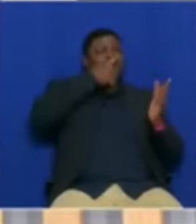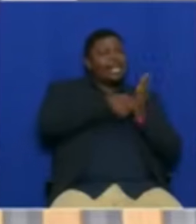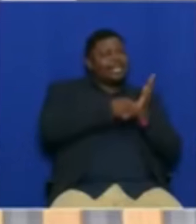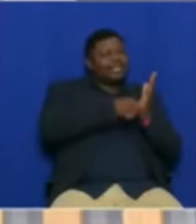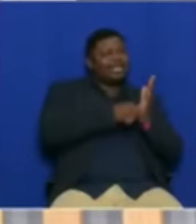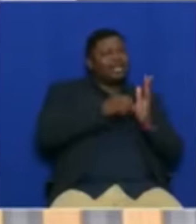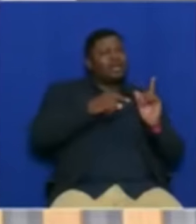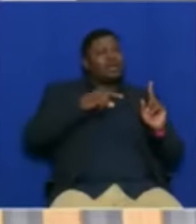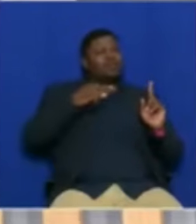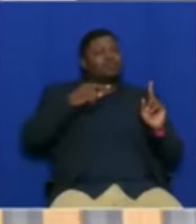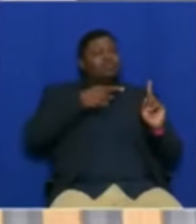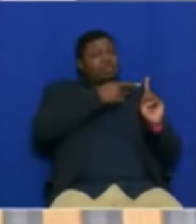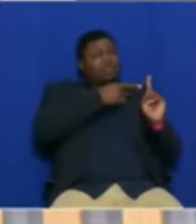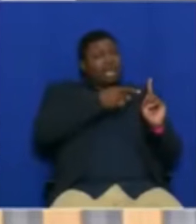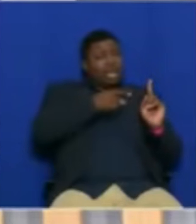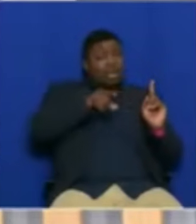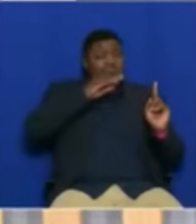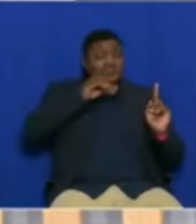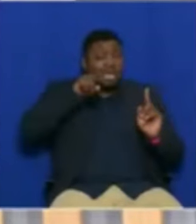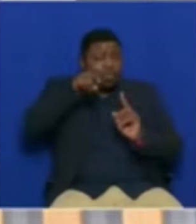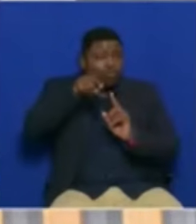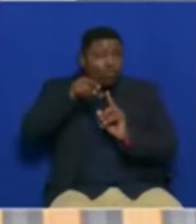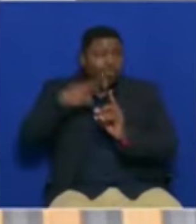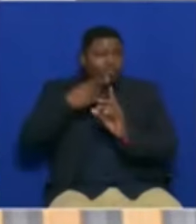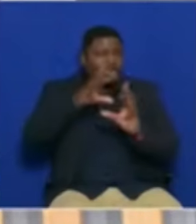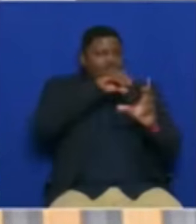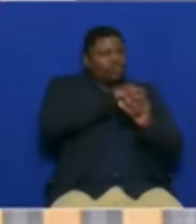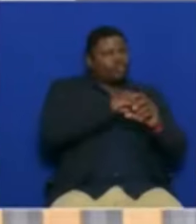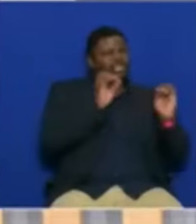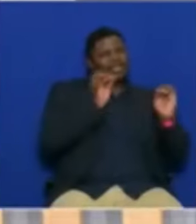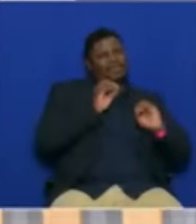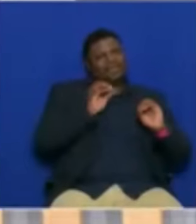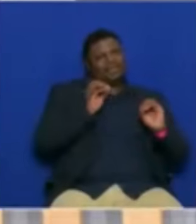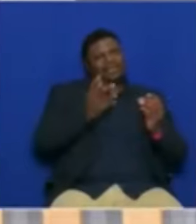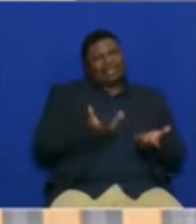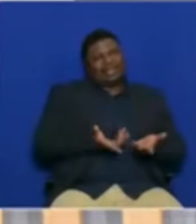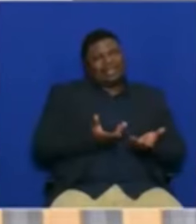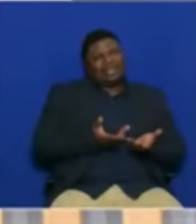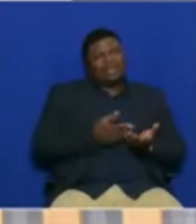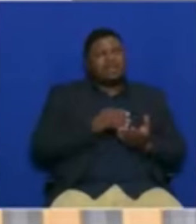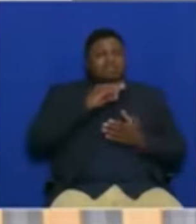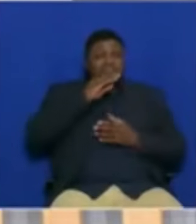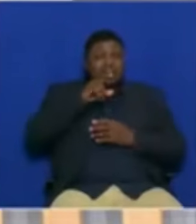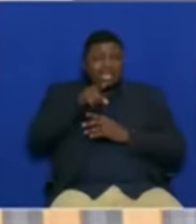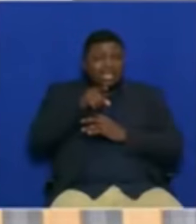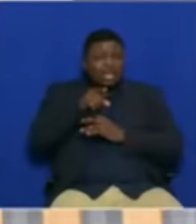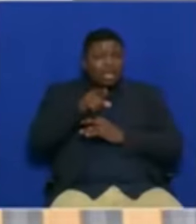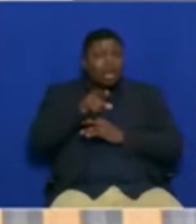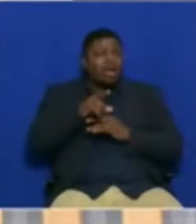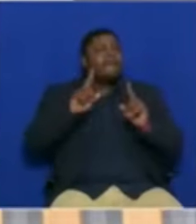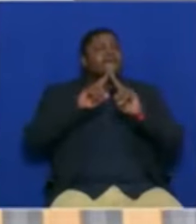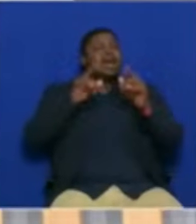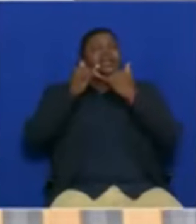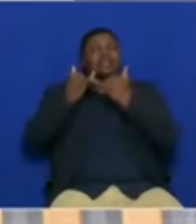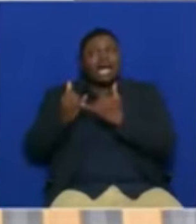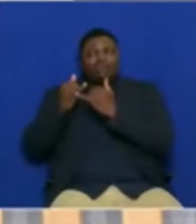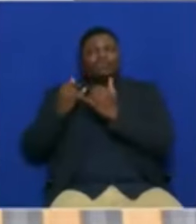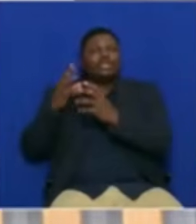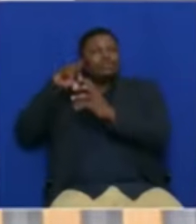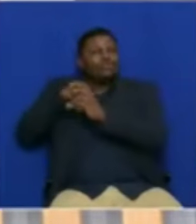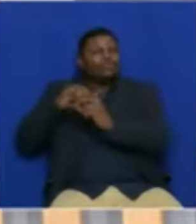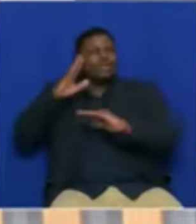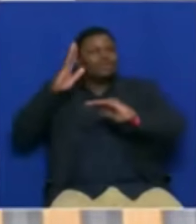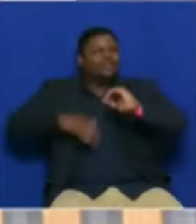makes me include her with this charge, then I'm going to say, well, you seem to be prepared